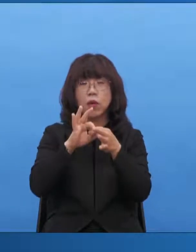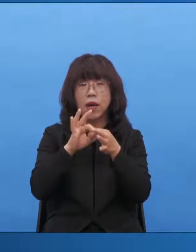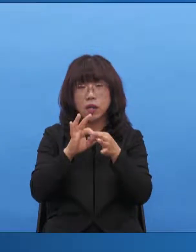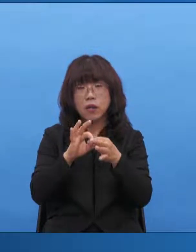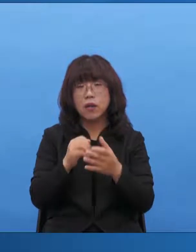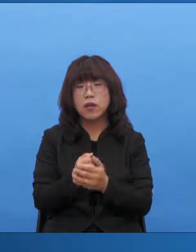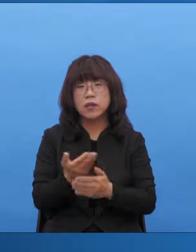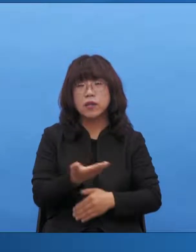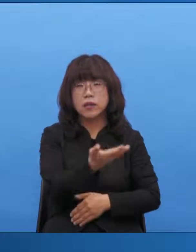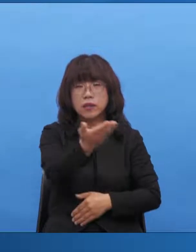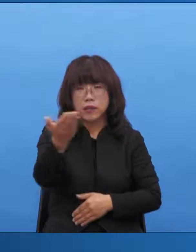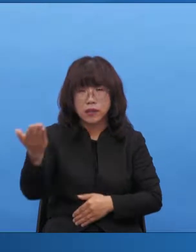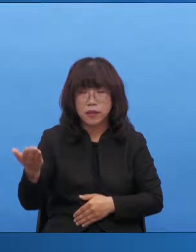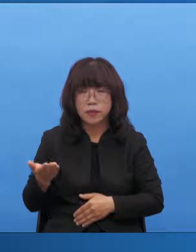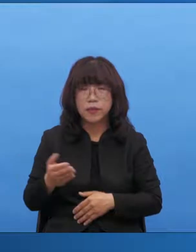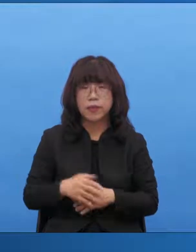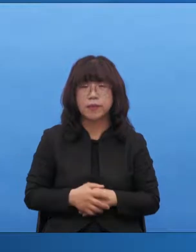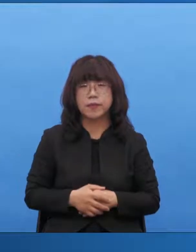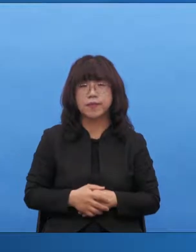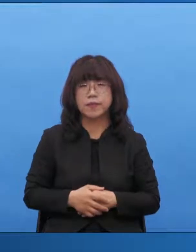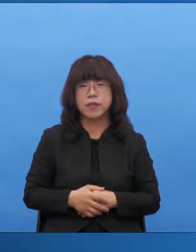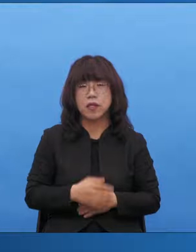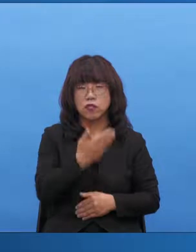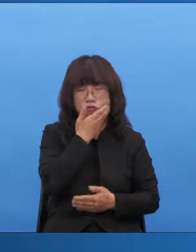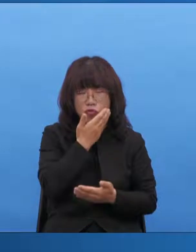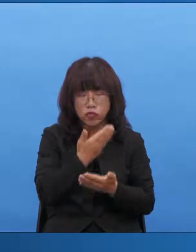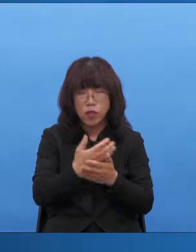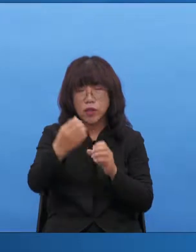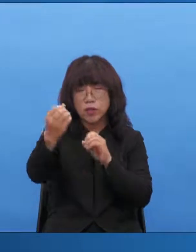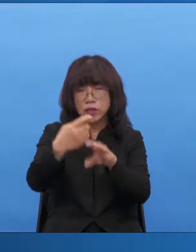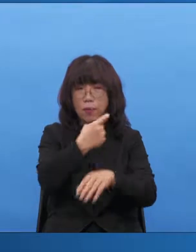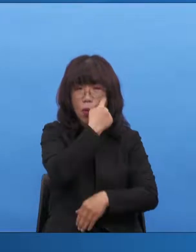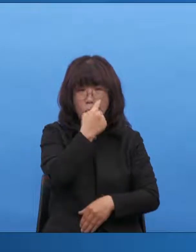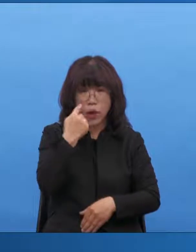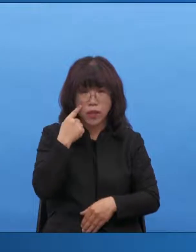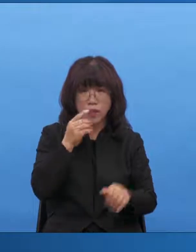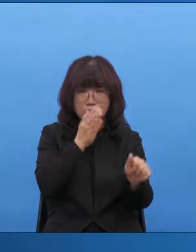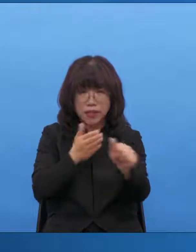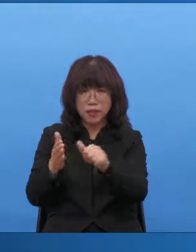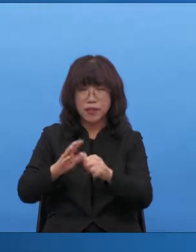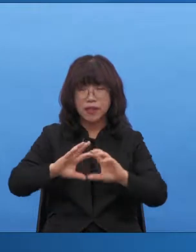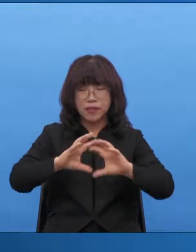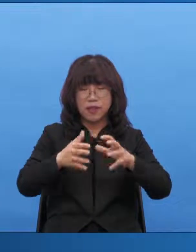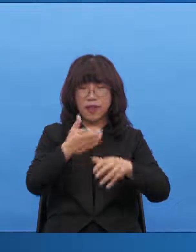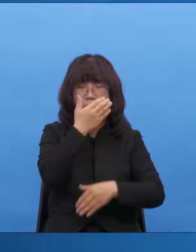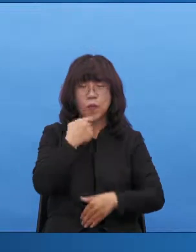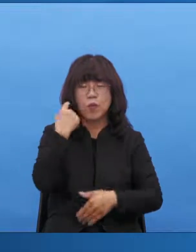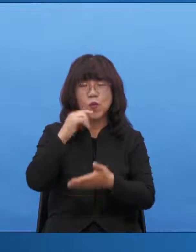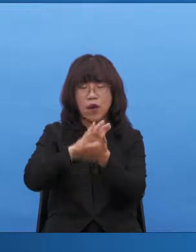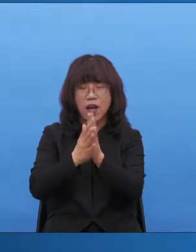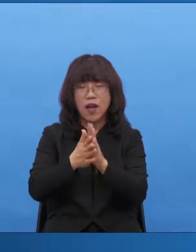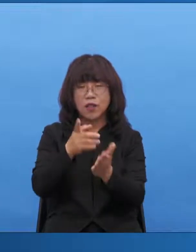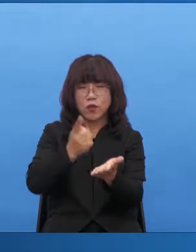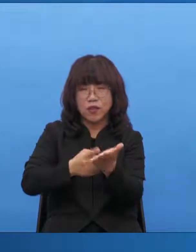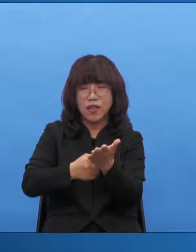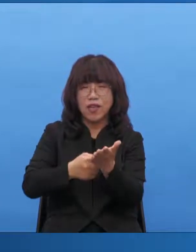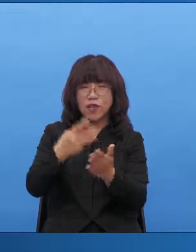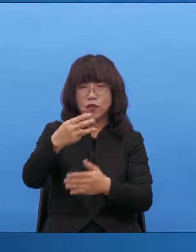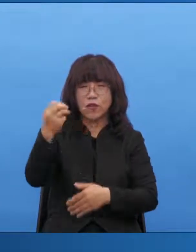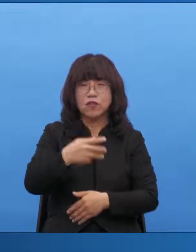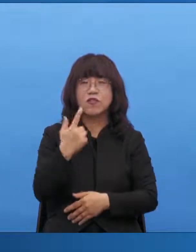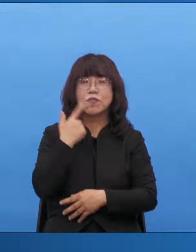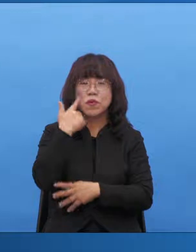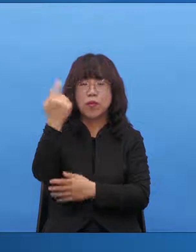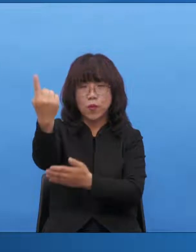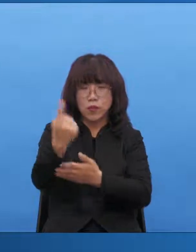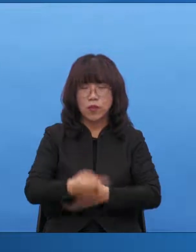confirmer des réponses importantes au travers du message d'aujourd'hui. Le pasteur Yukonsu, président du comité permanent